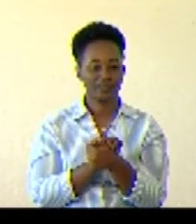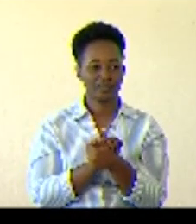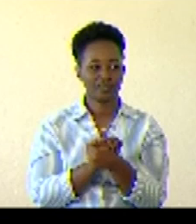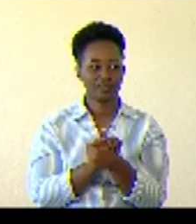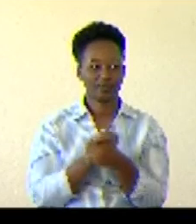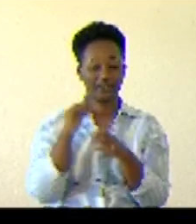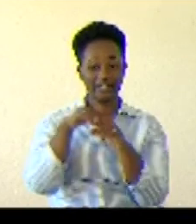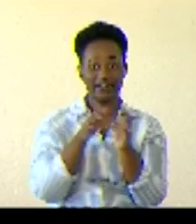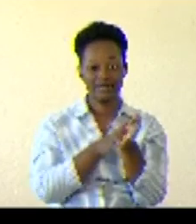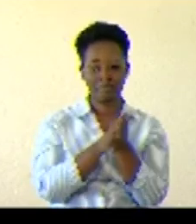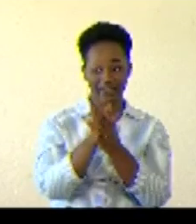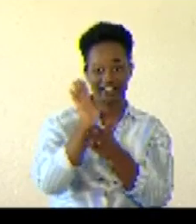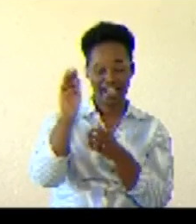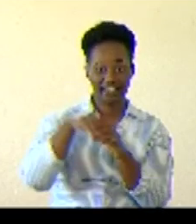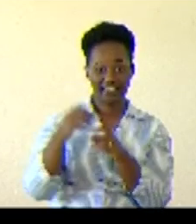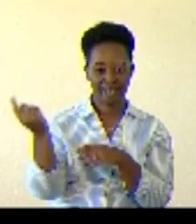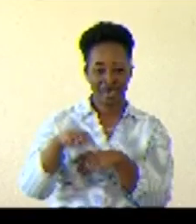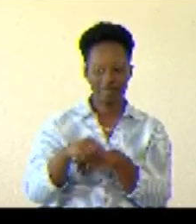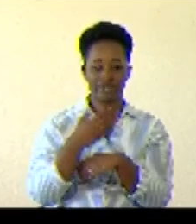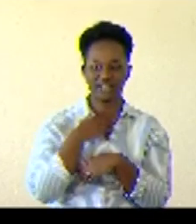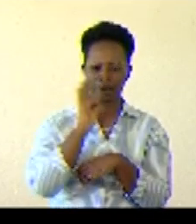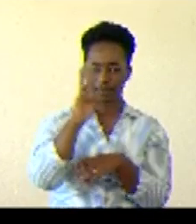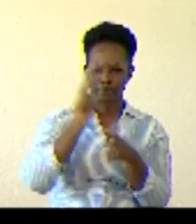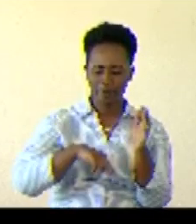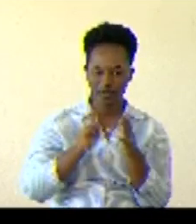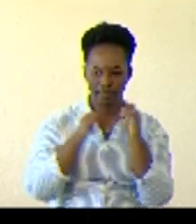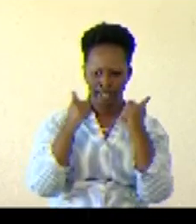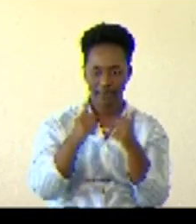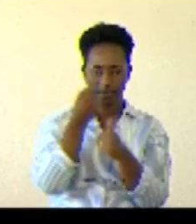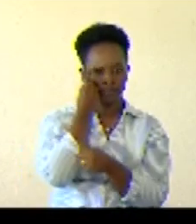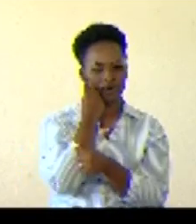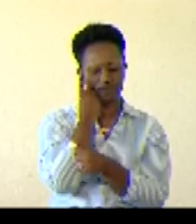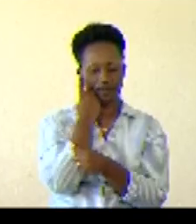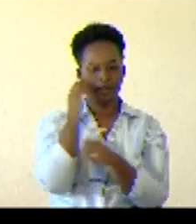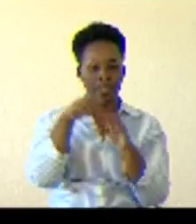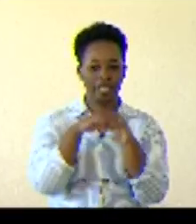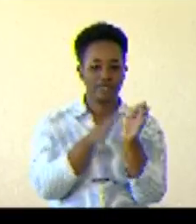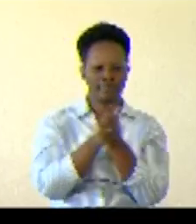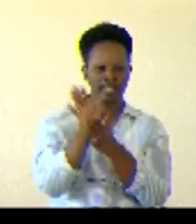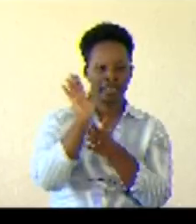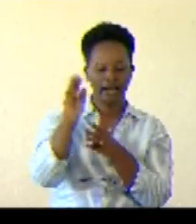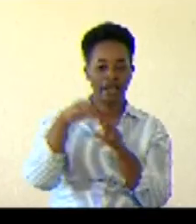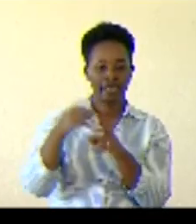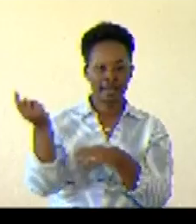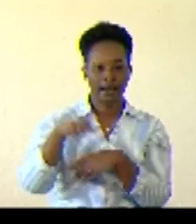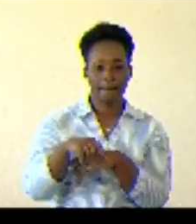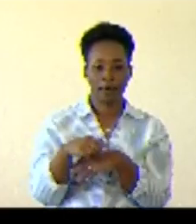In spending her income, I want you to read it very well and you understand it. In spending her income,